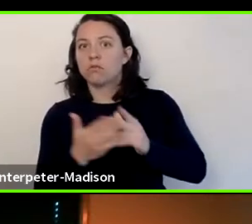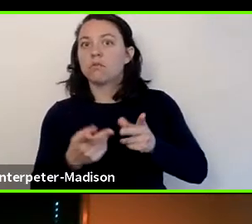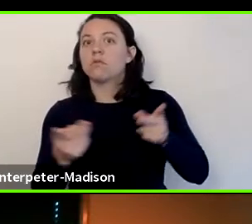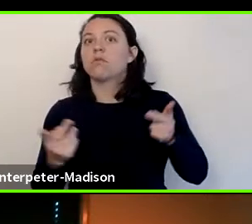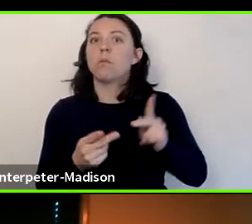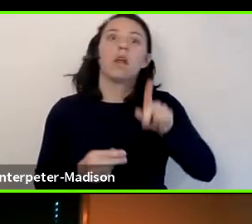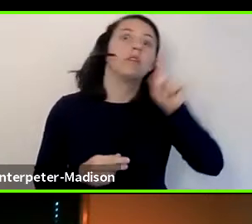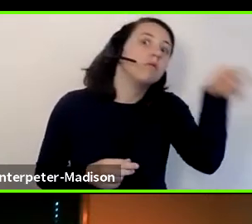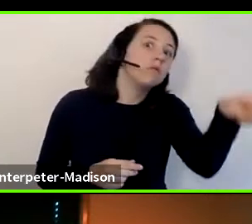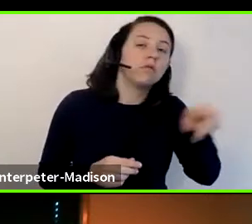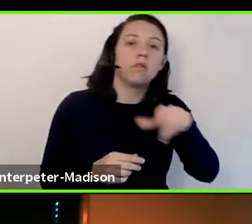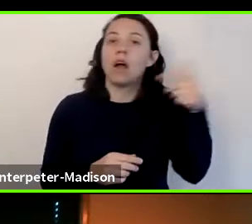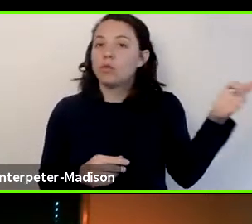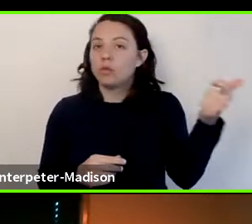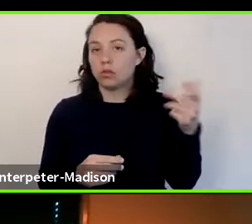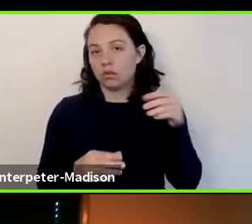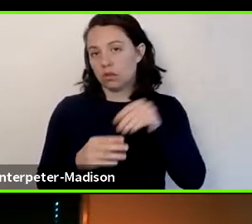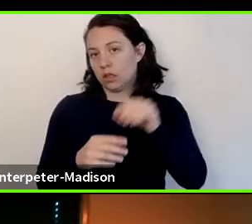nice.